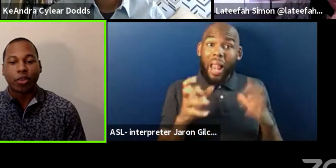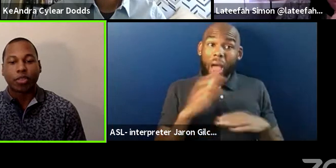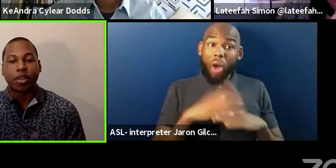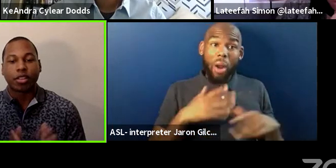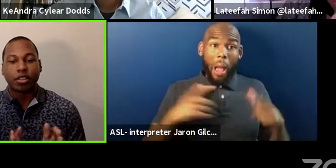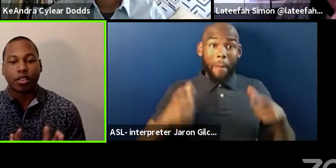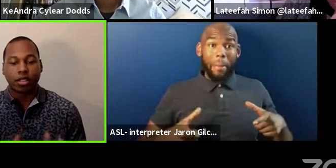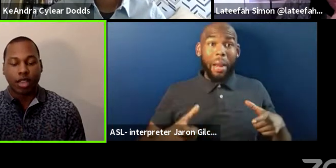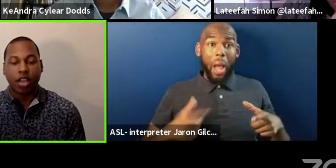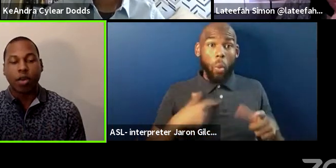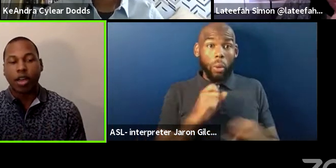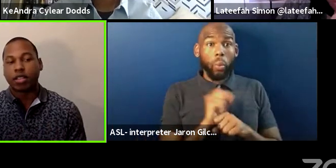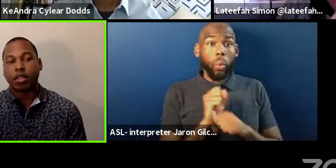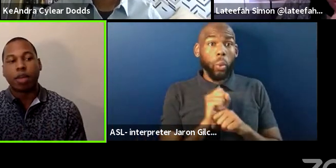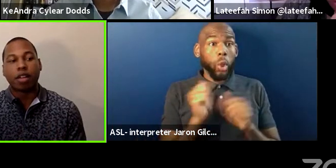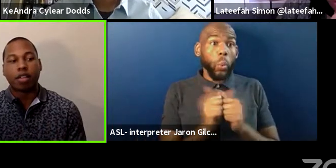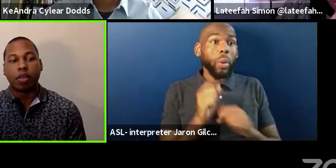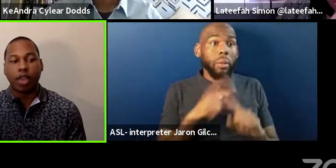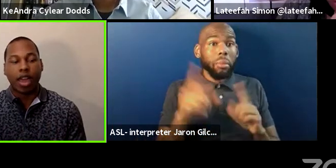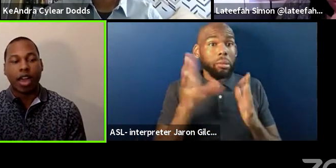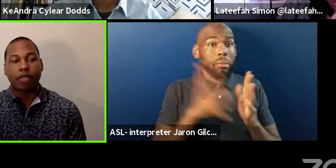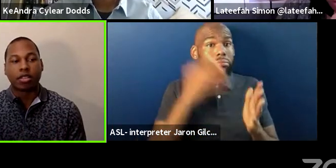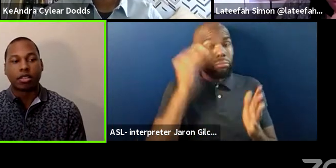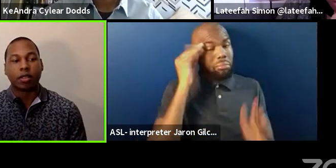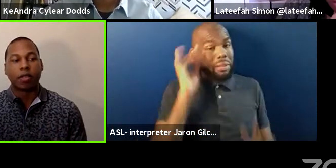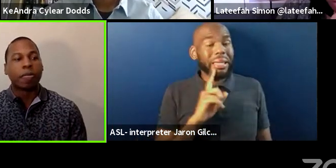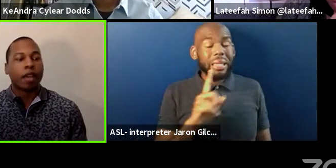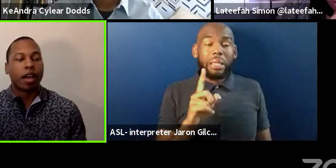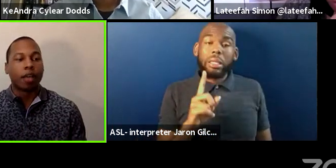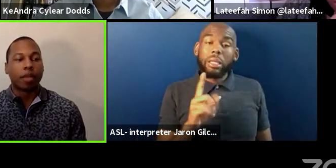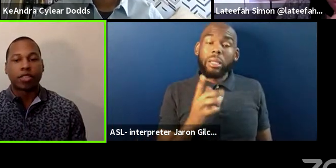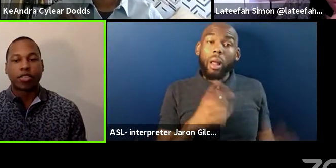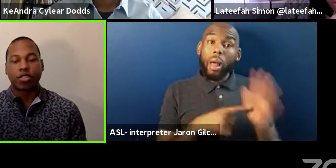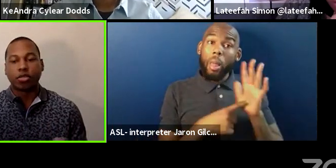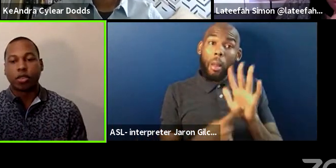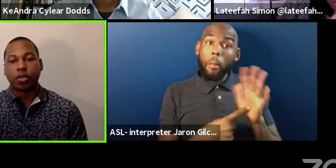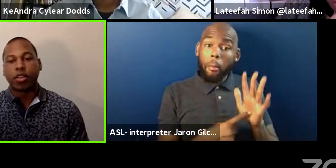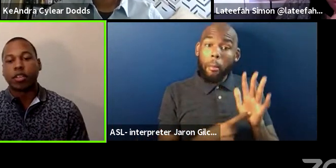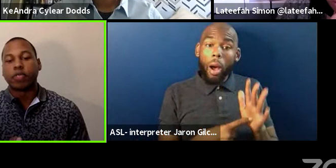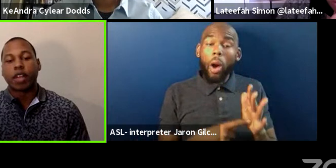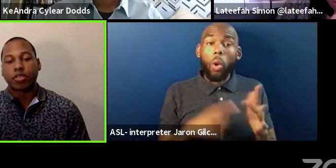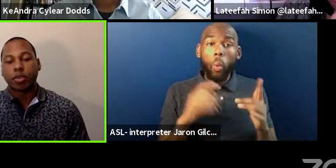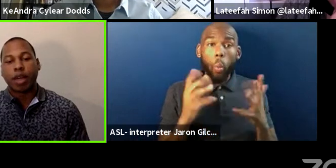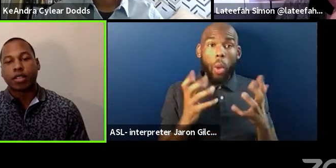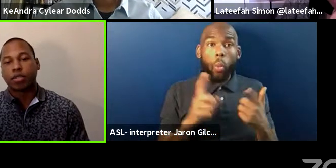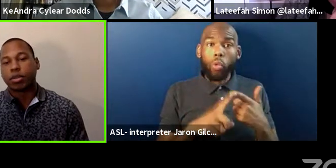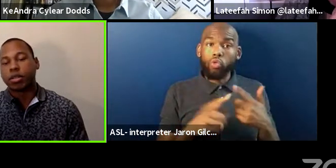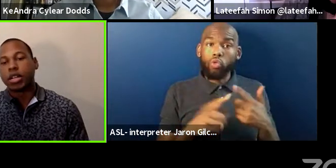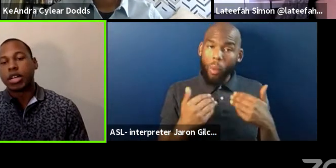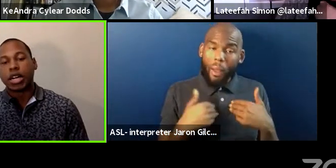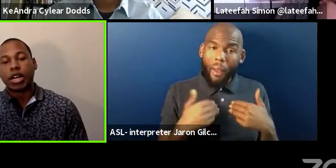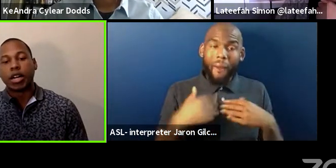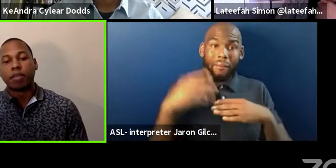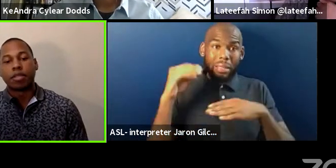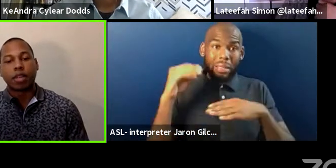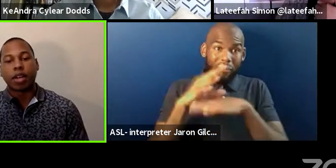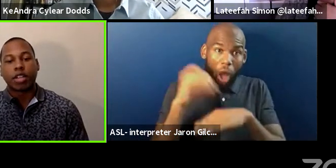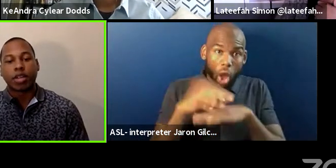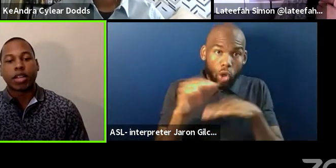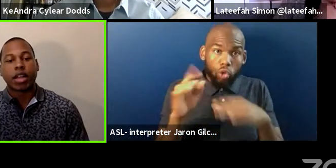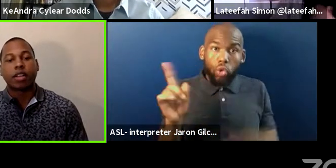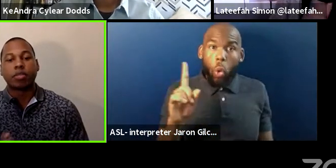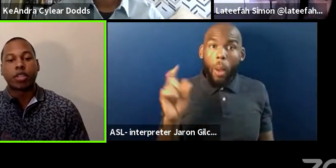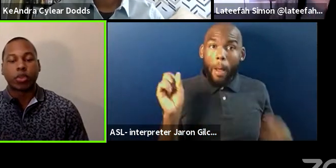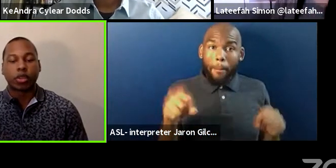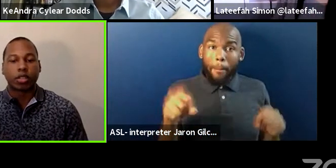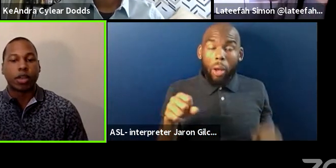we're working with, but the takeaways and the model that we have is to institute community advisors where possible,